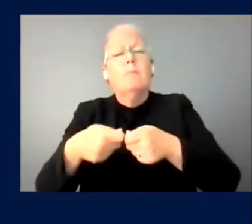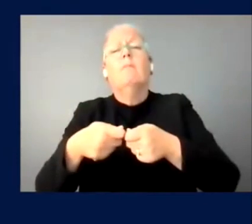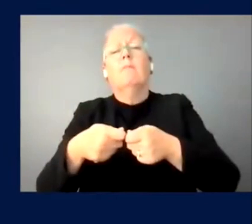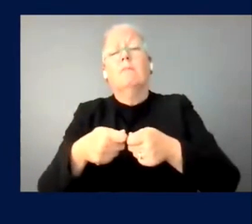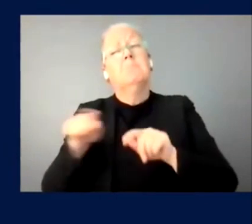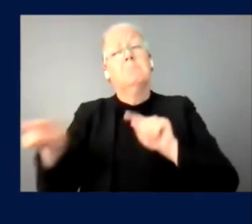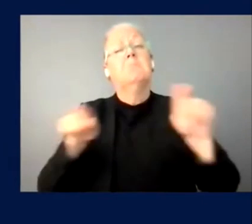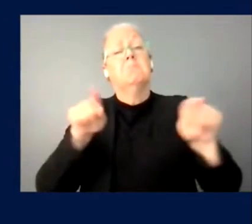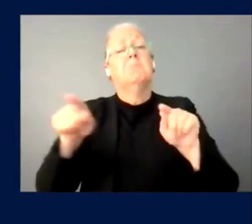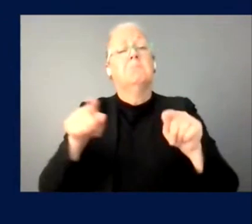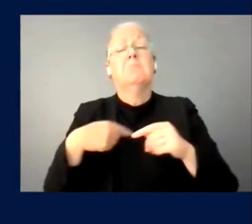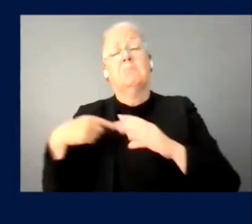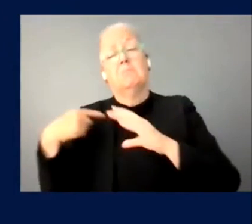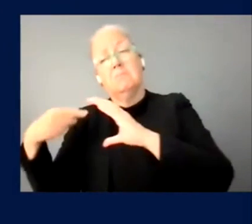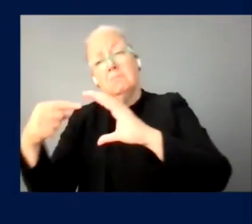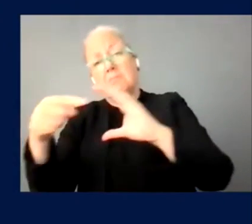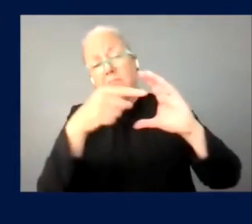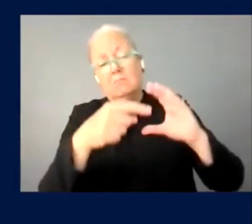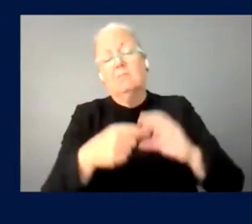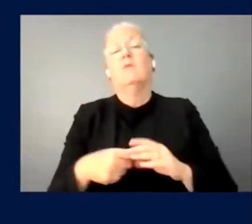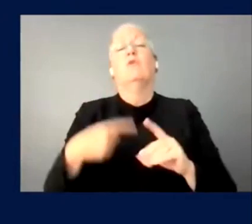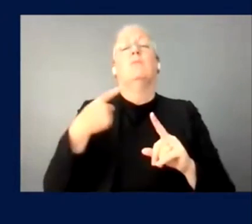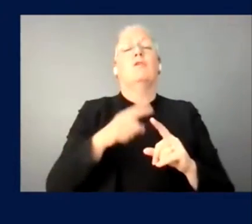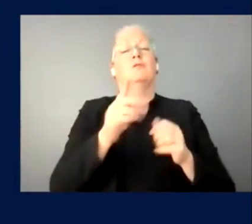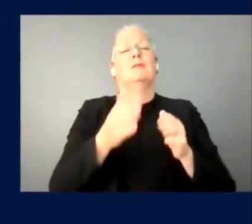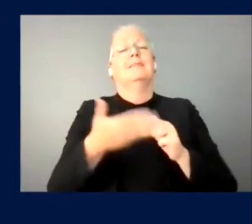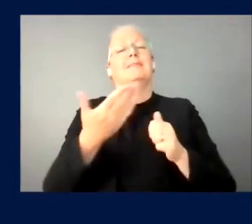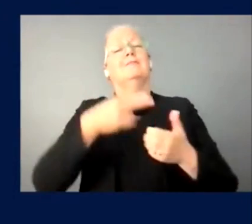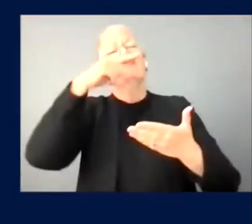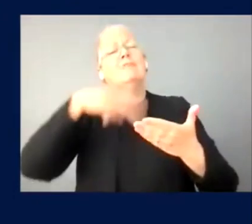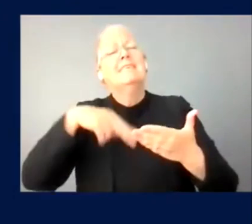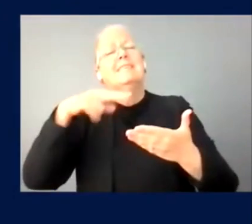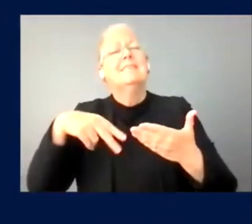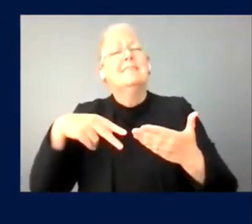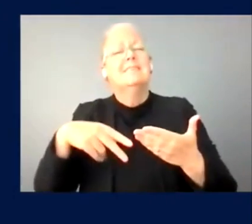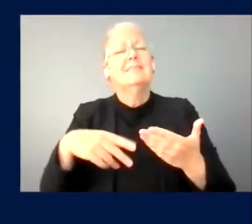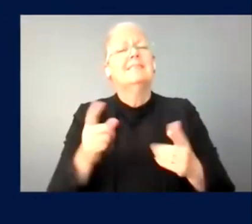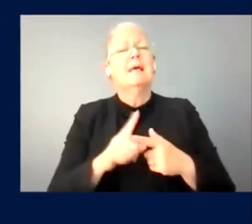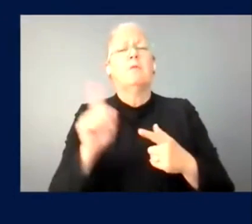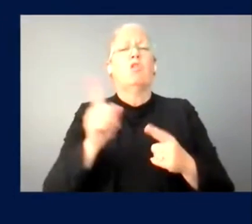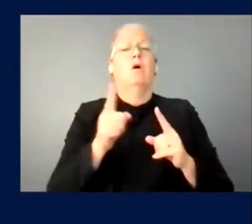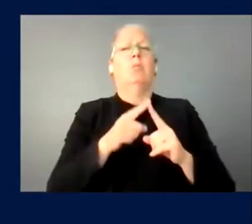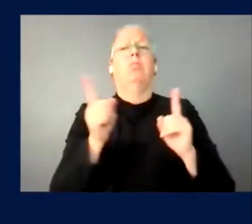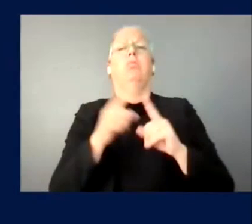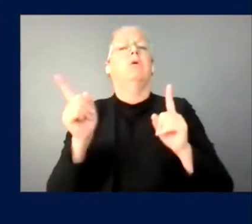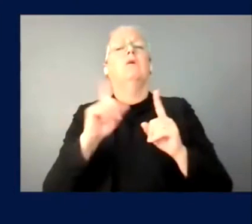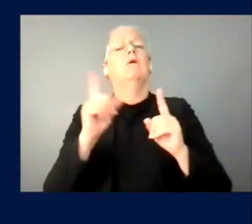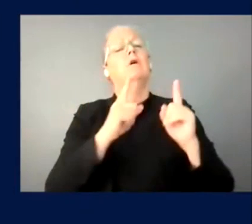provided this in easy to read as well to make it accessible to everyone.